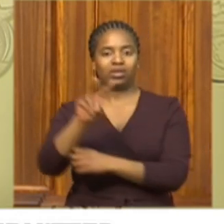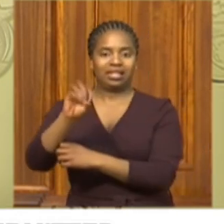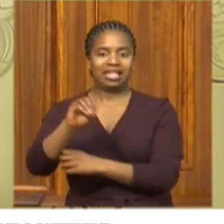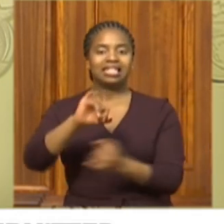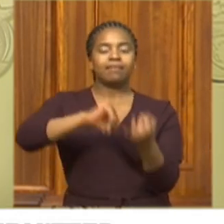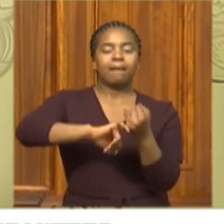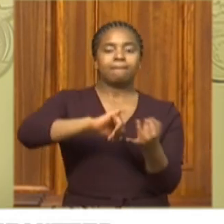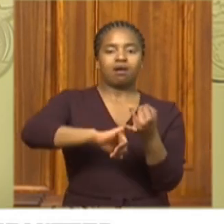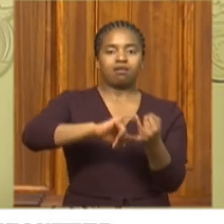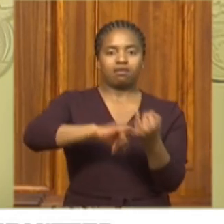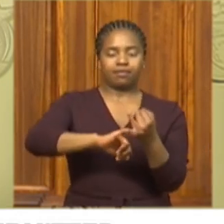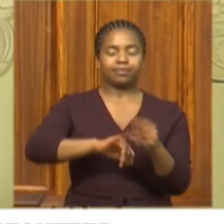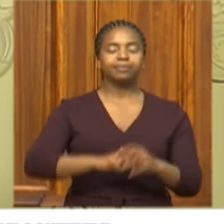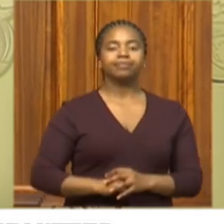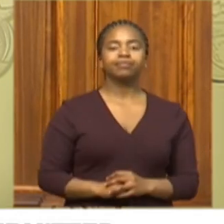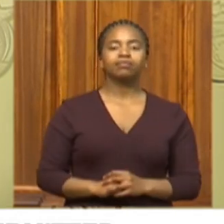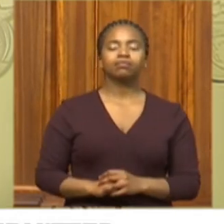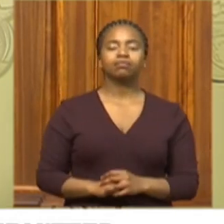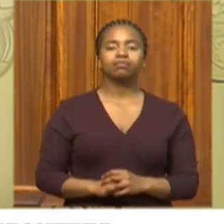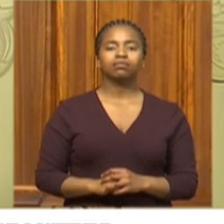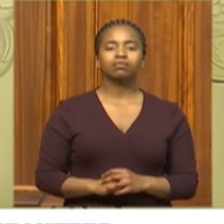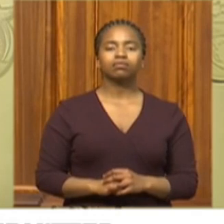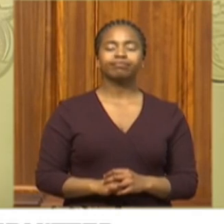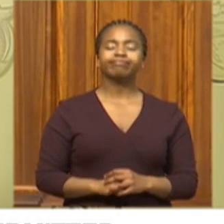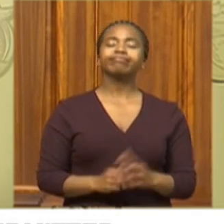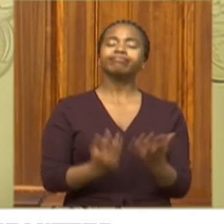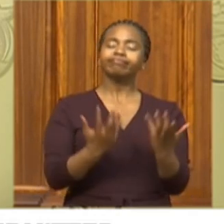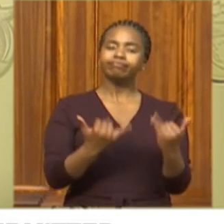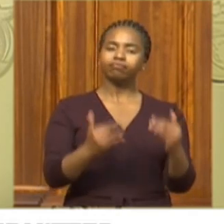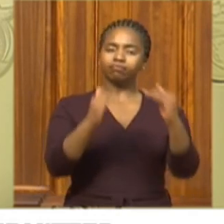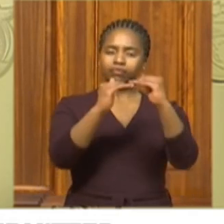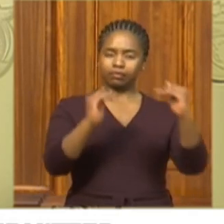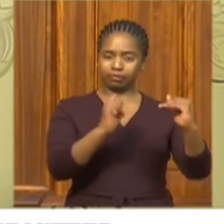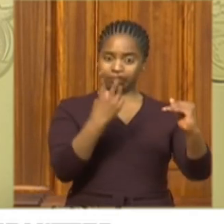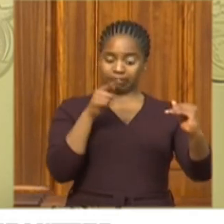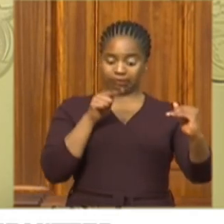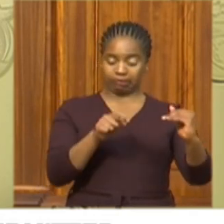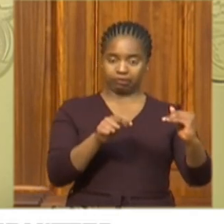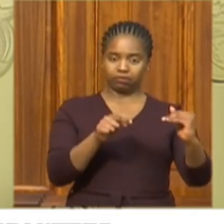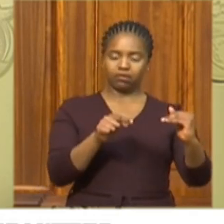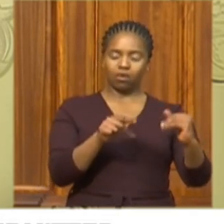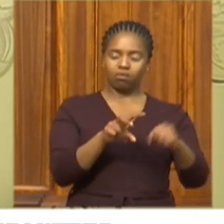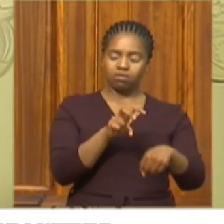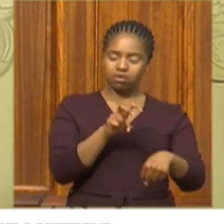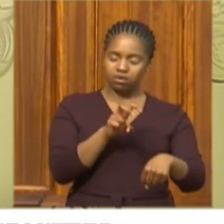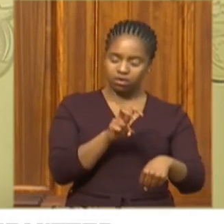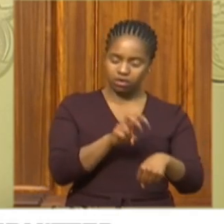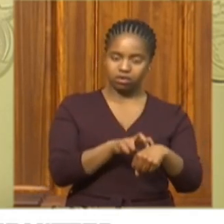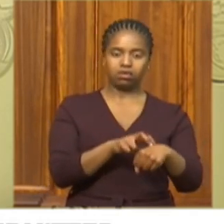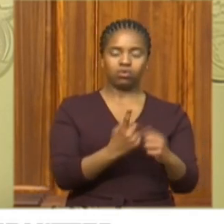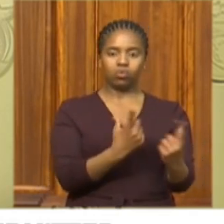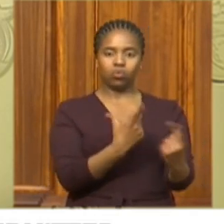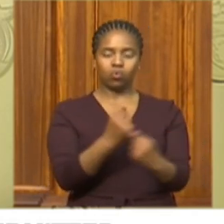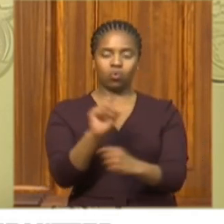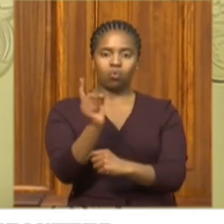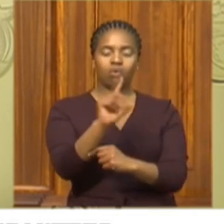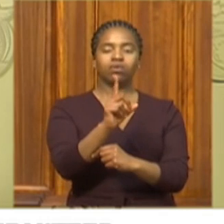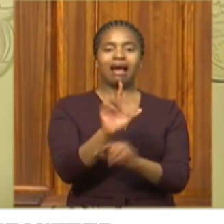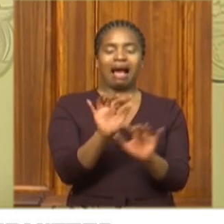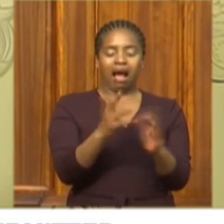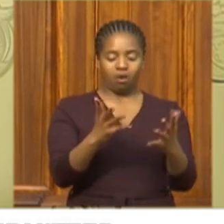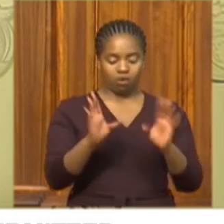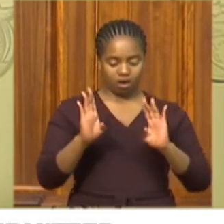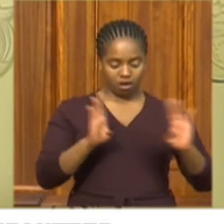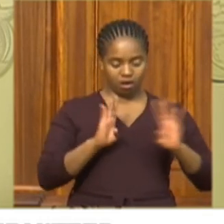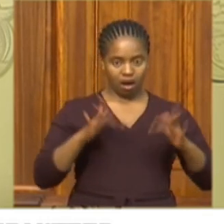With this new phase of our response, we need to put in place the practices and forms of